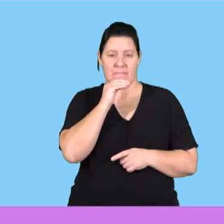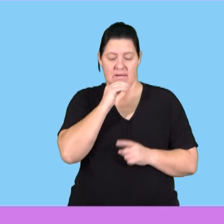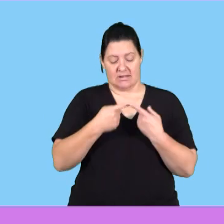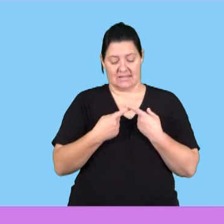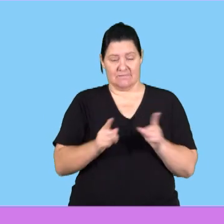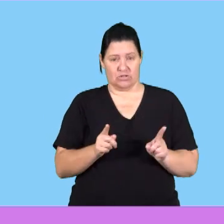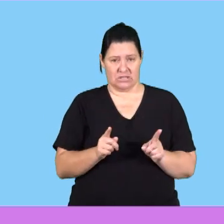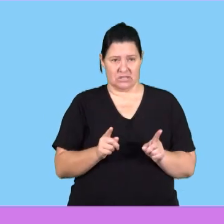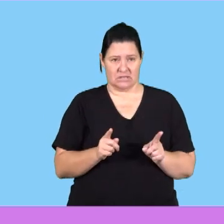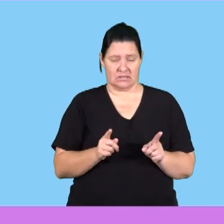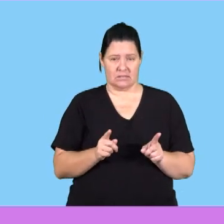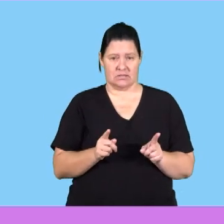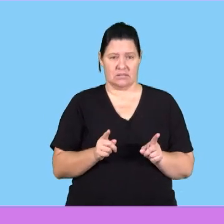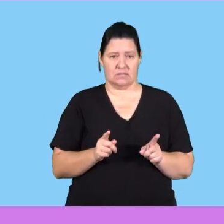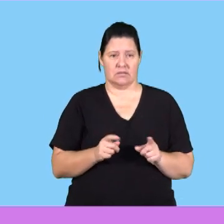the difference,